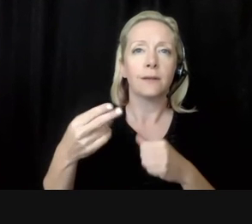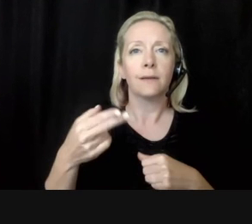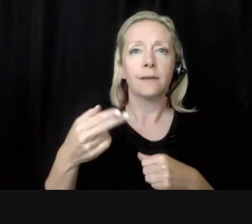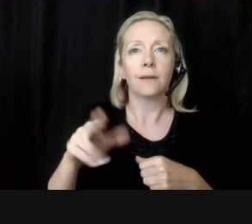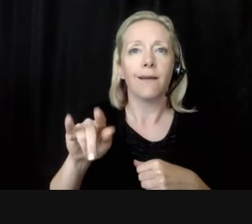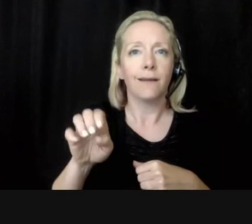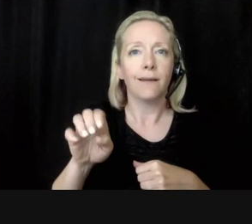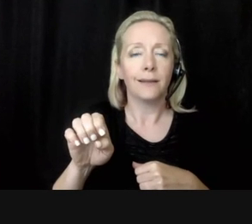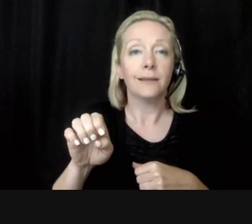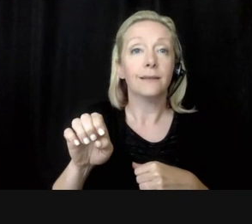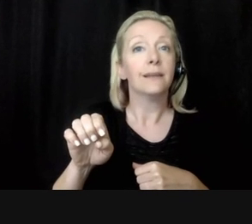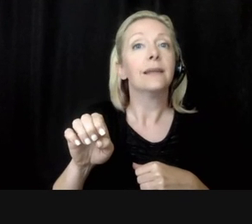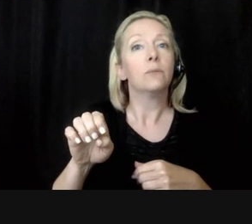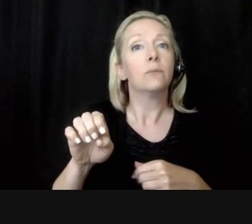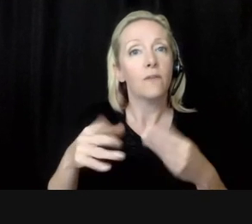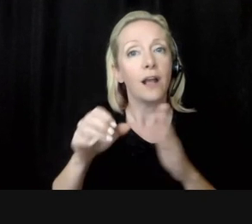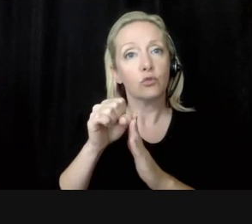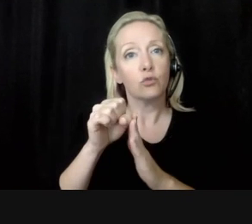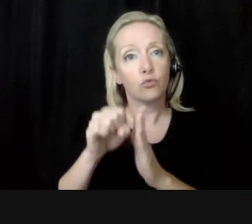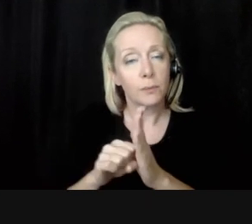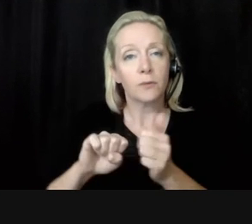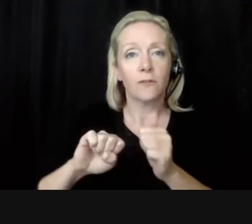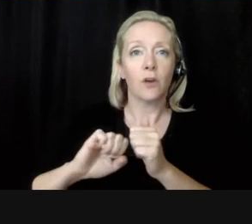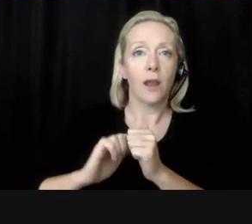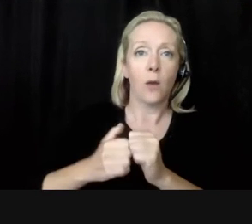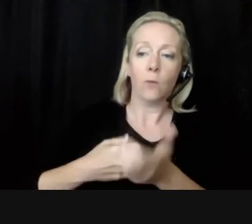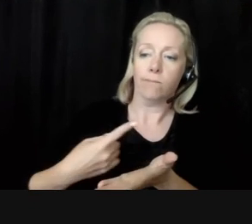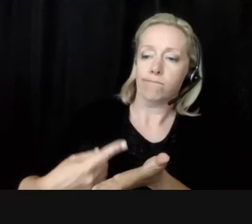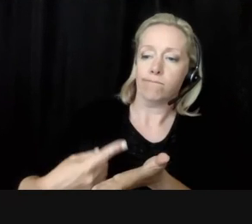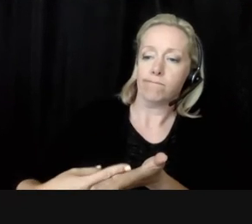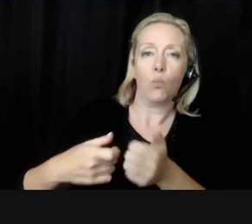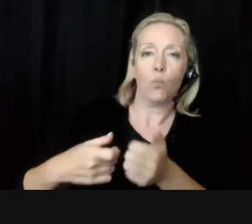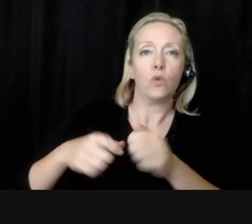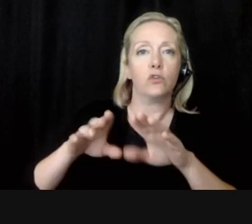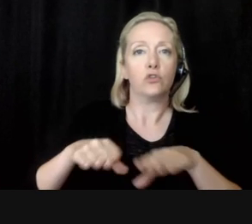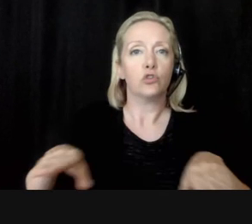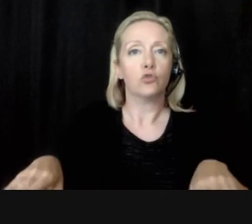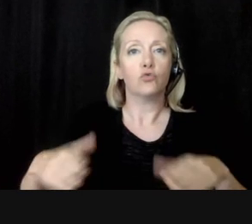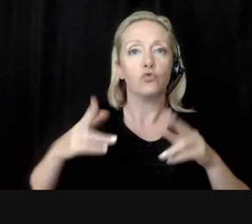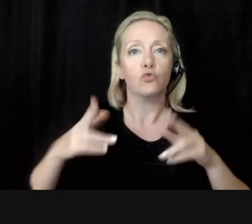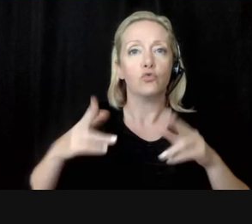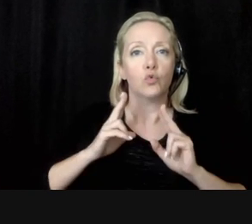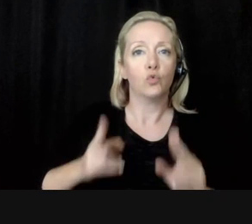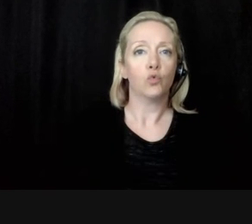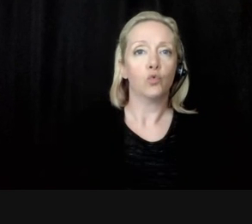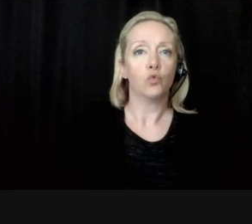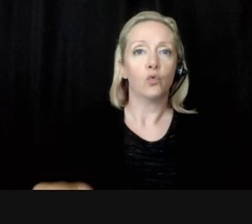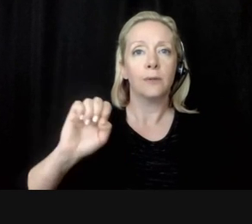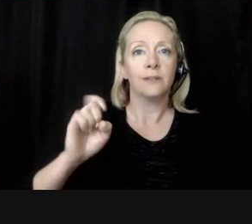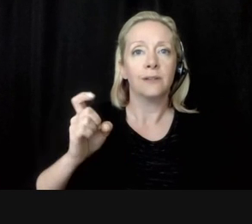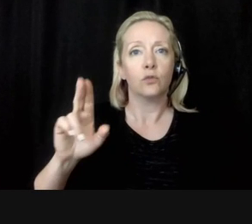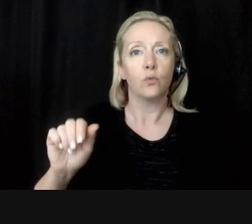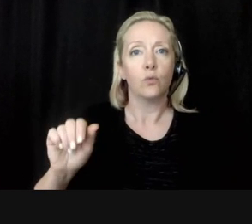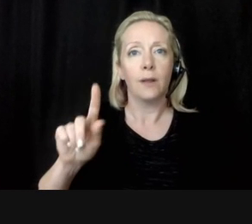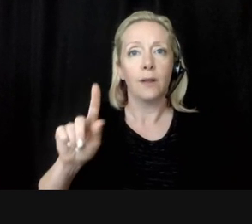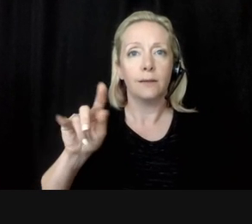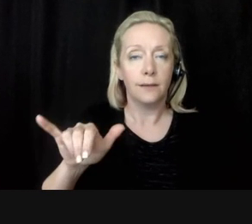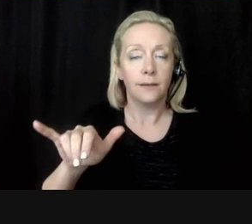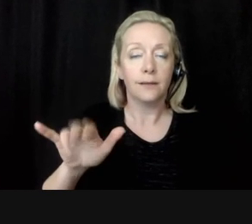to discuss with your children regarding human sexuality. And I think that's a really